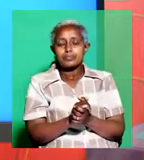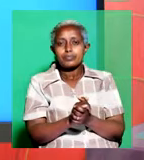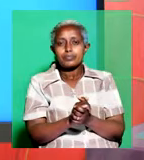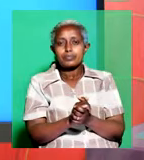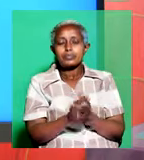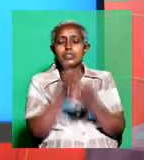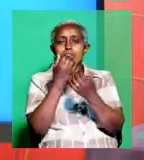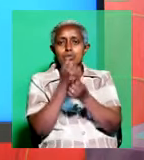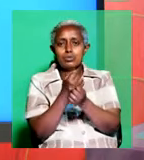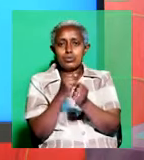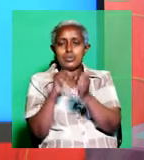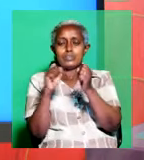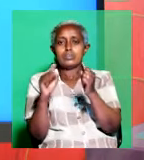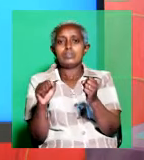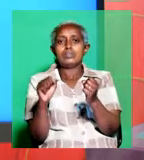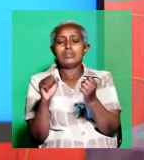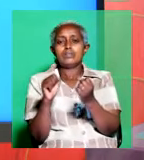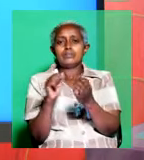So